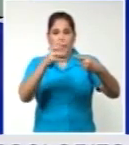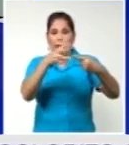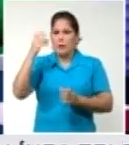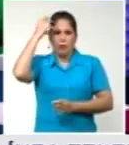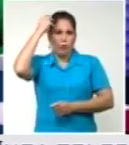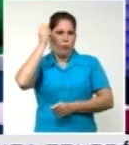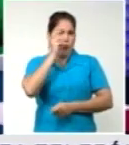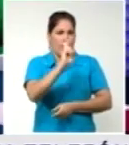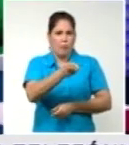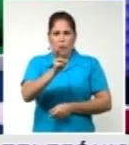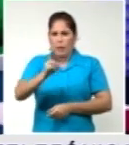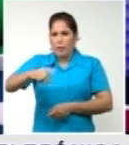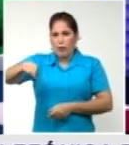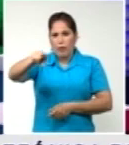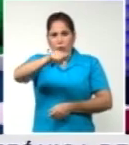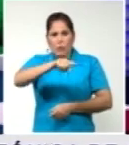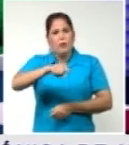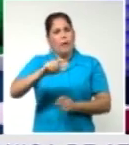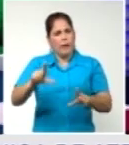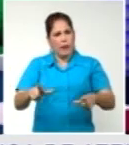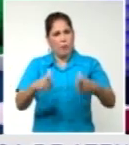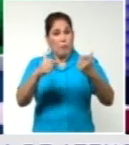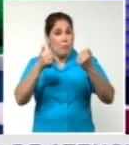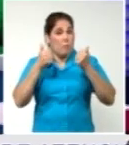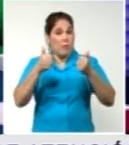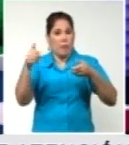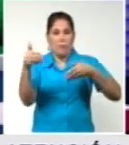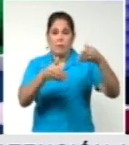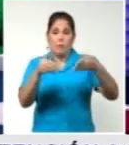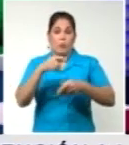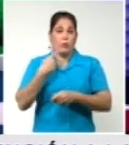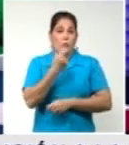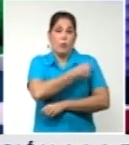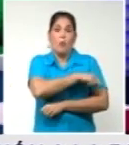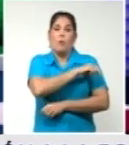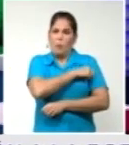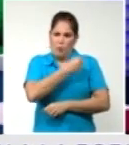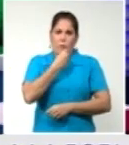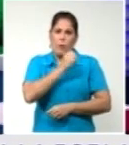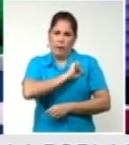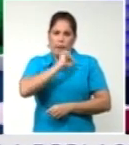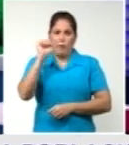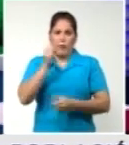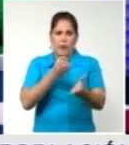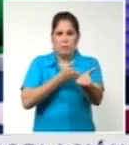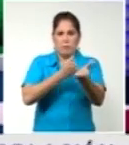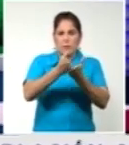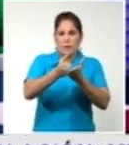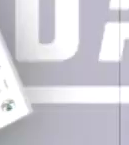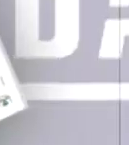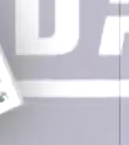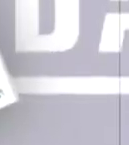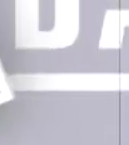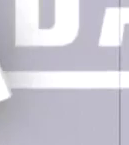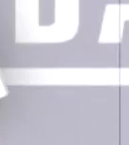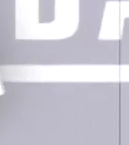cases. This is the information we have on the behavior of the pandemic in Cuba and the world.